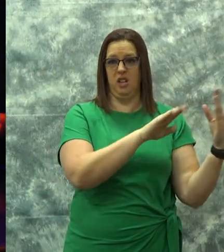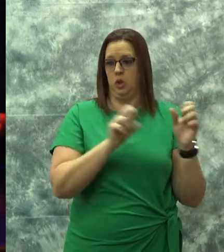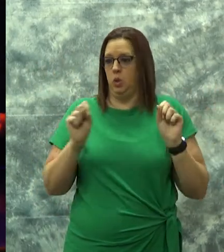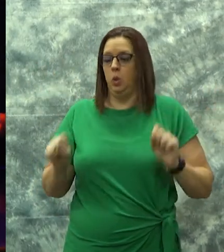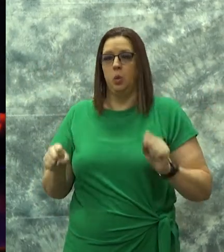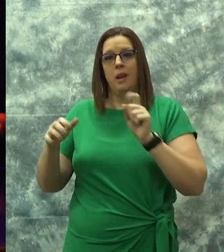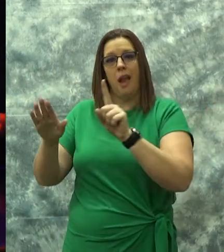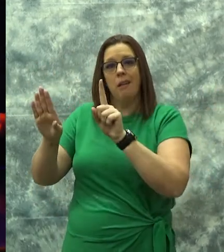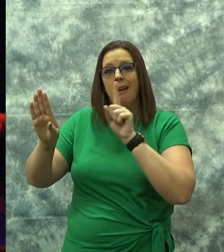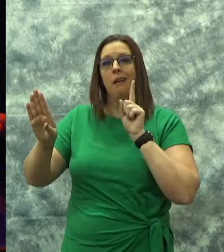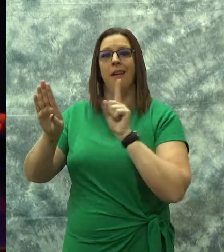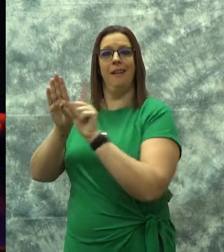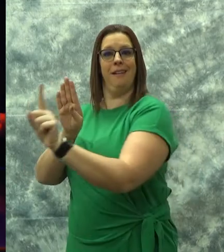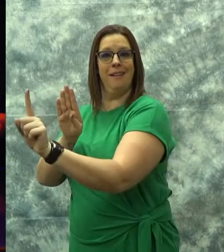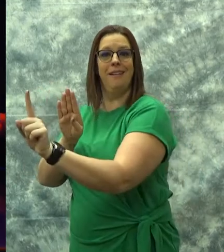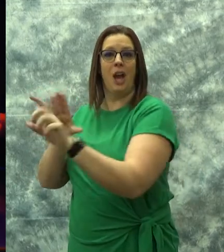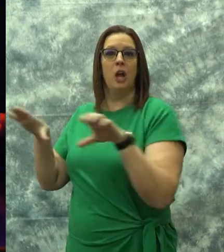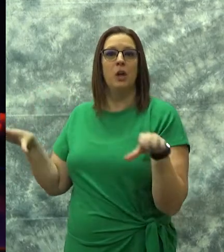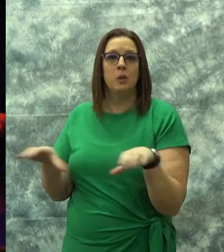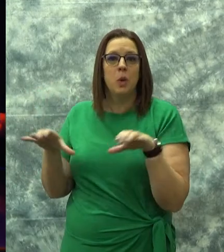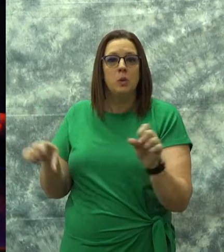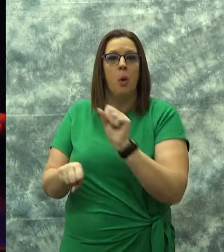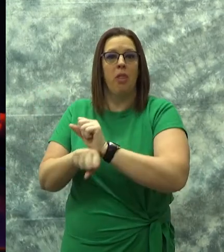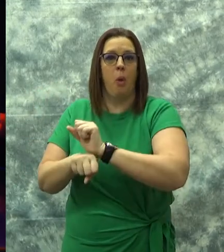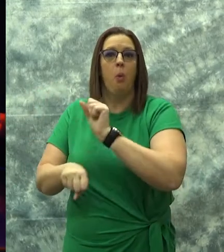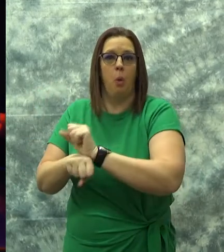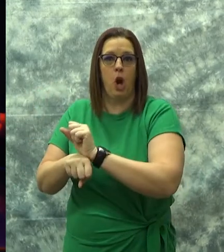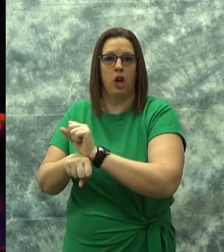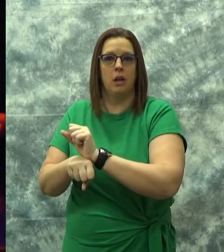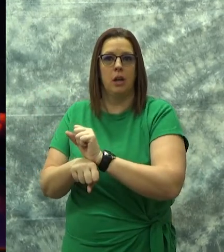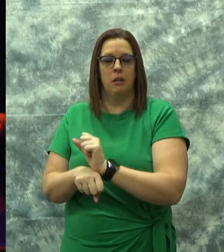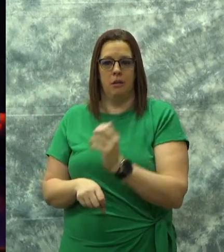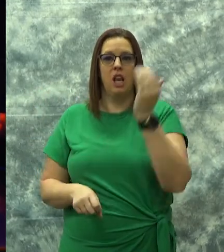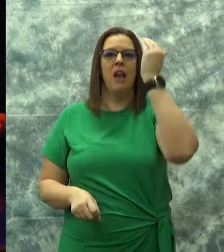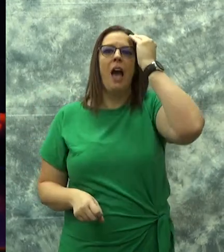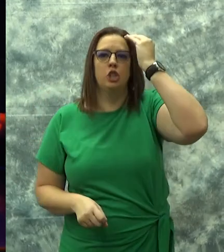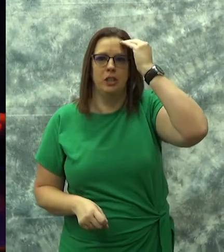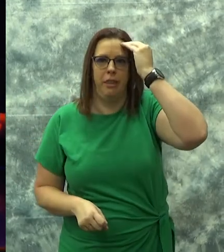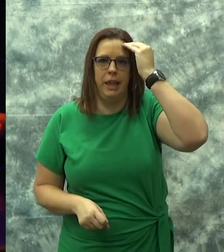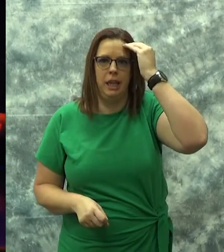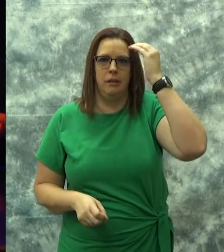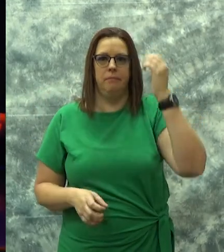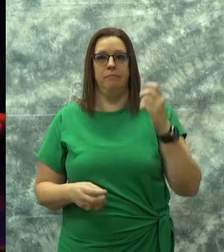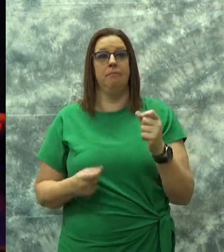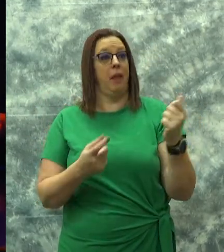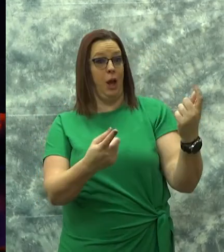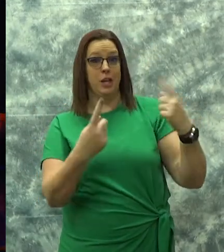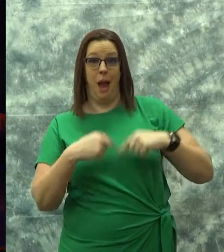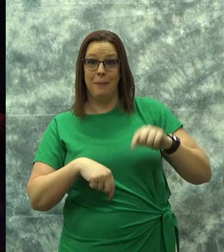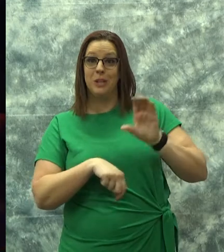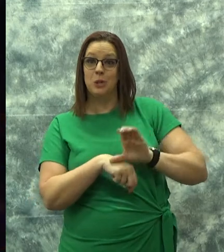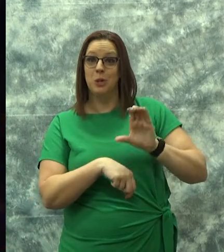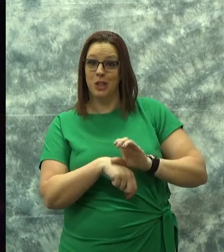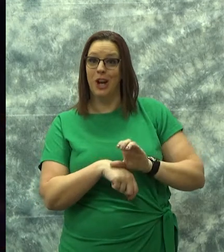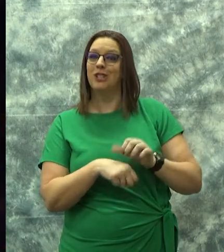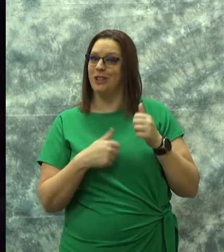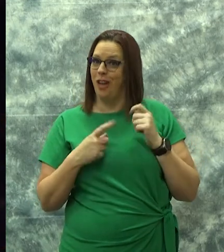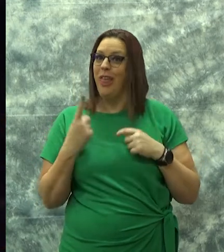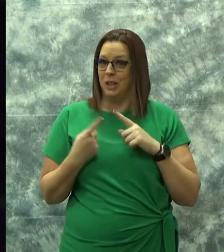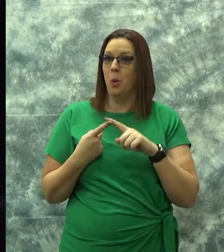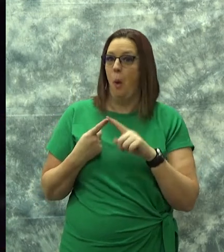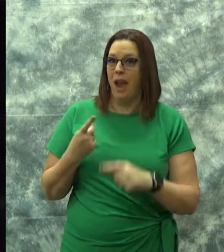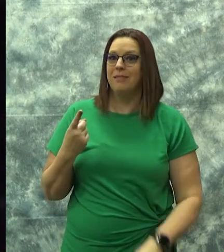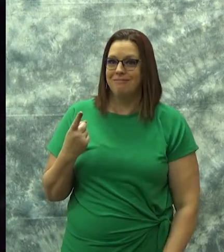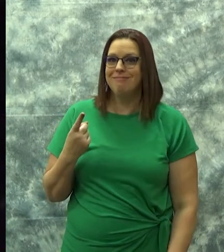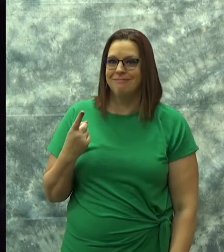people can walk to do that work consciously and conscientiously. Coming to church is one of